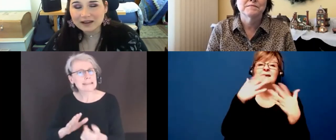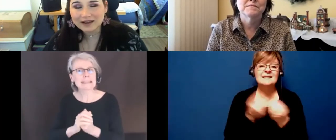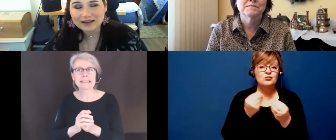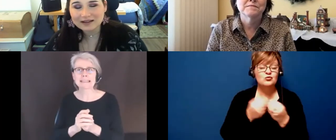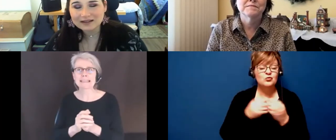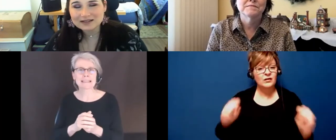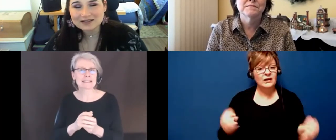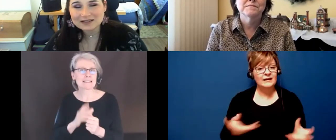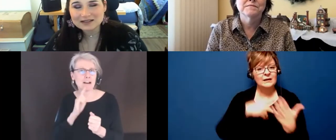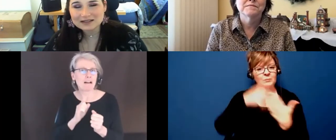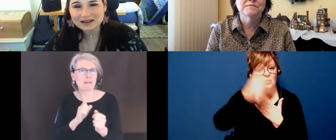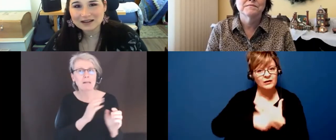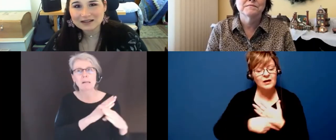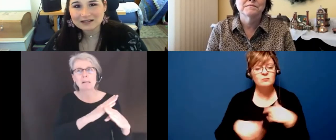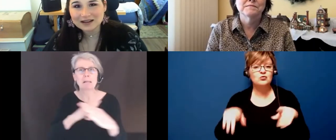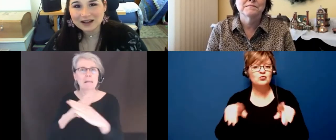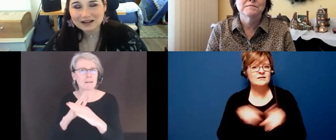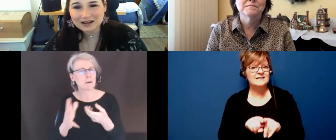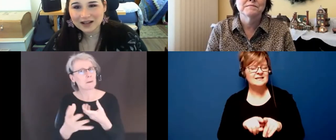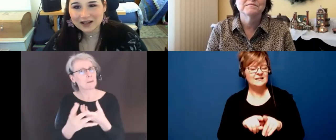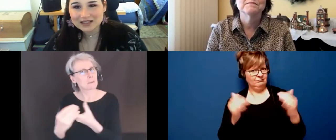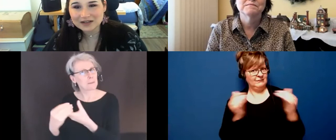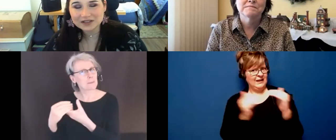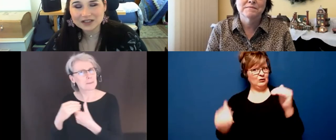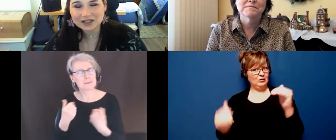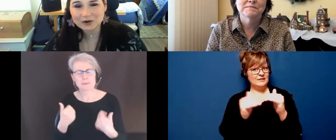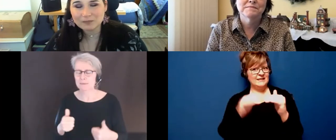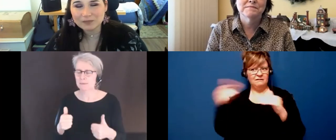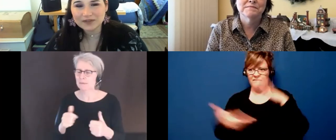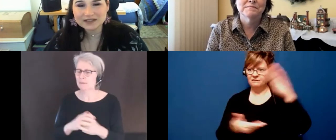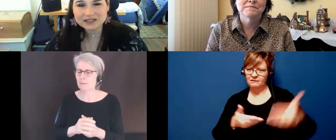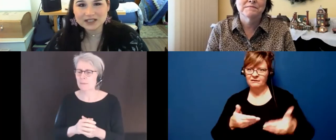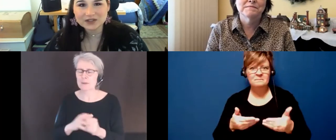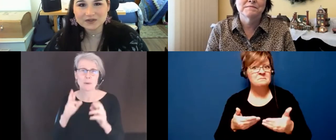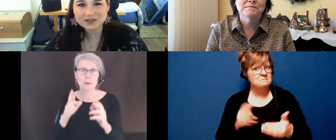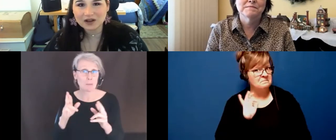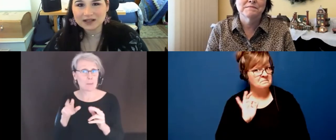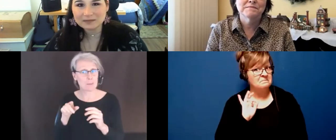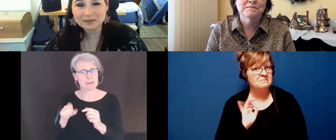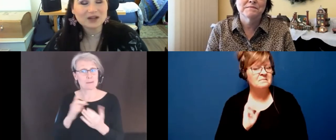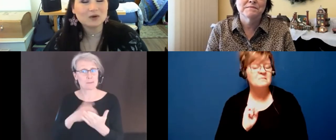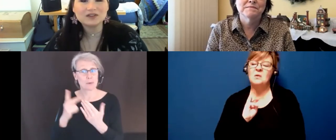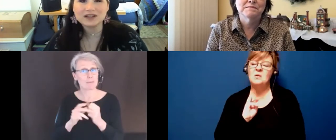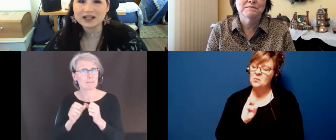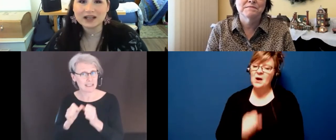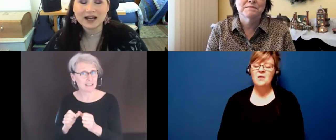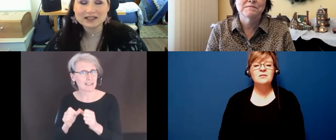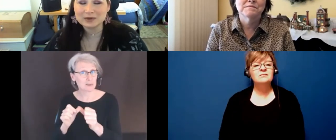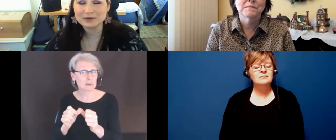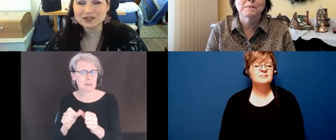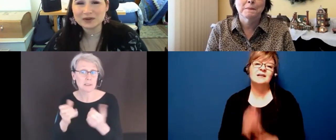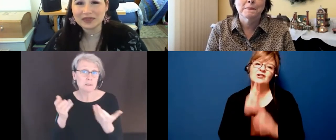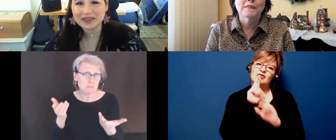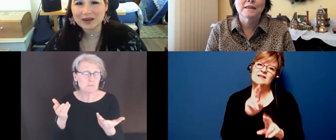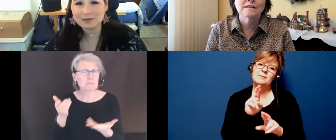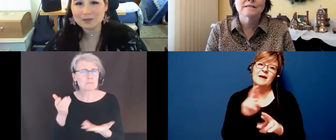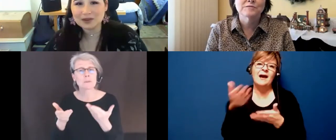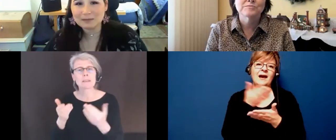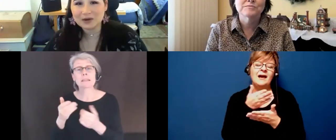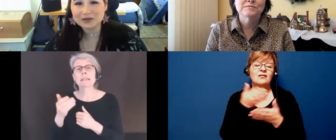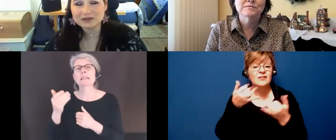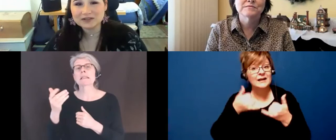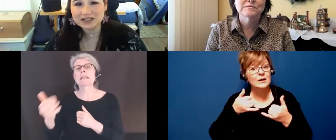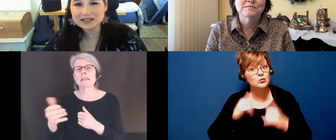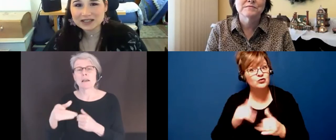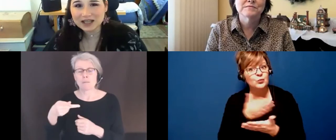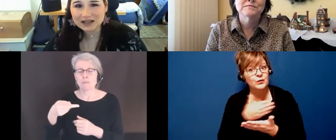inclusive, and yeah, I definitely hope that this continues on, and maybe hopefully, as we mentioned with the